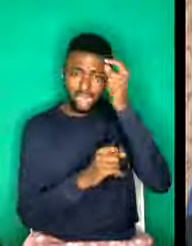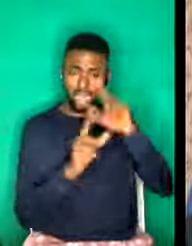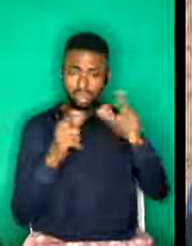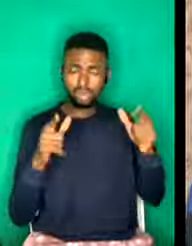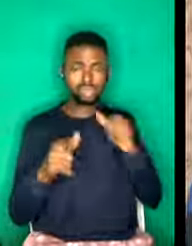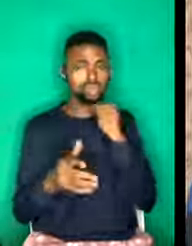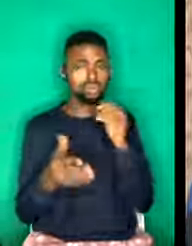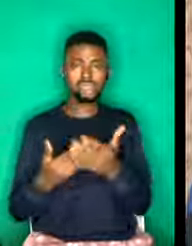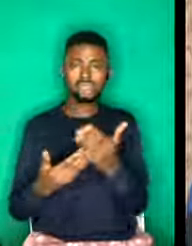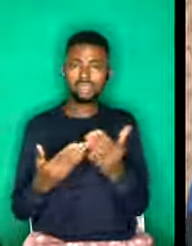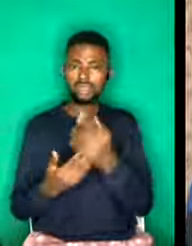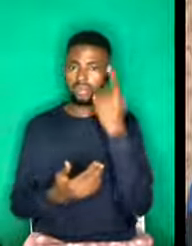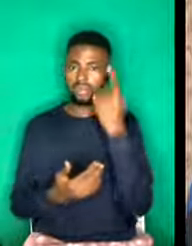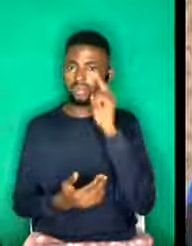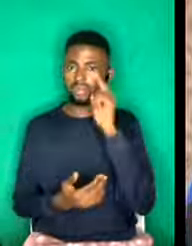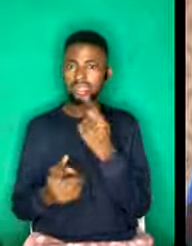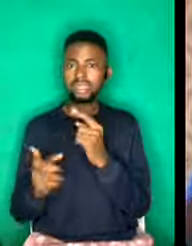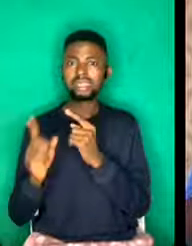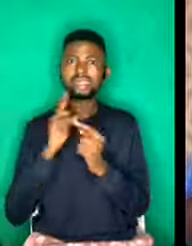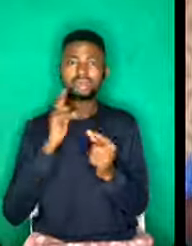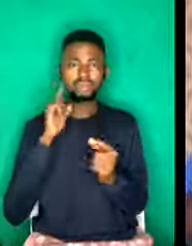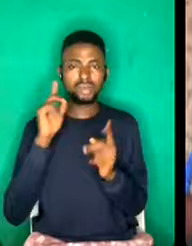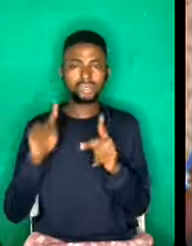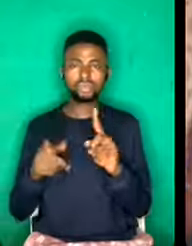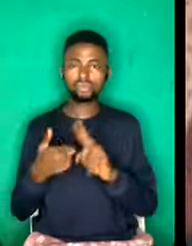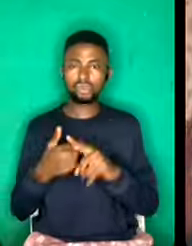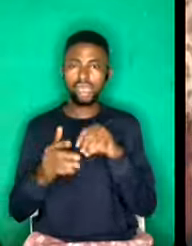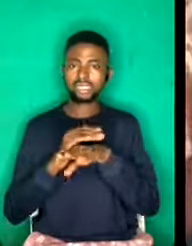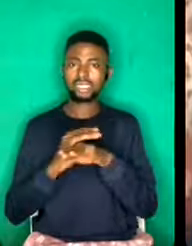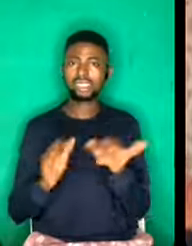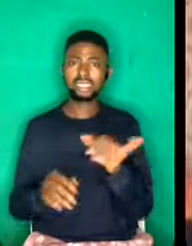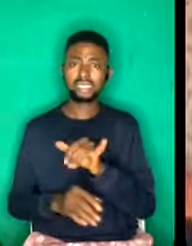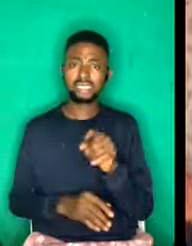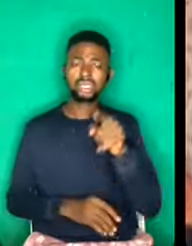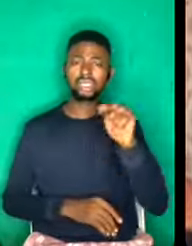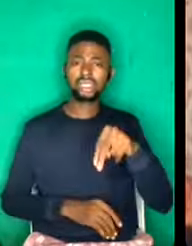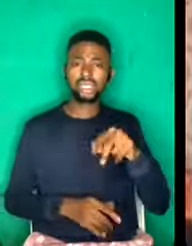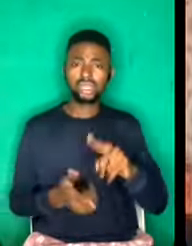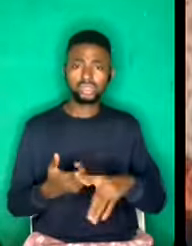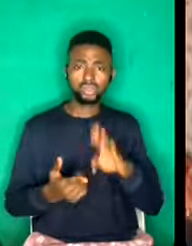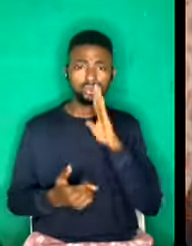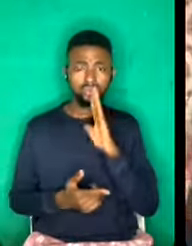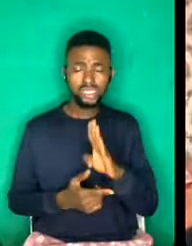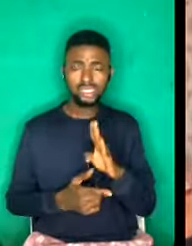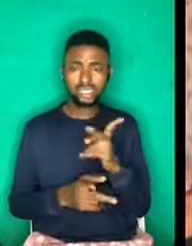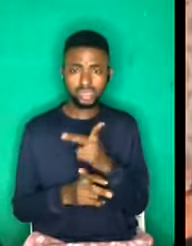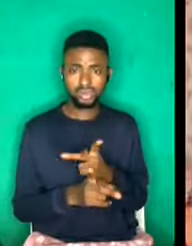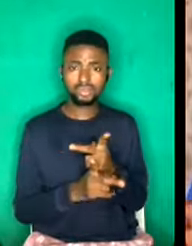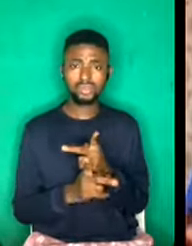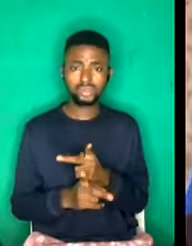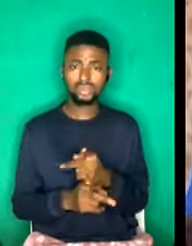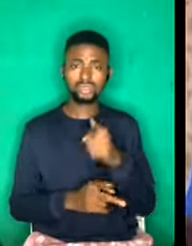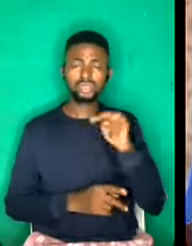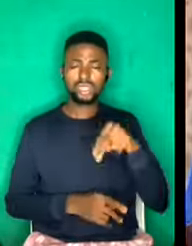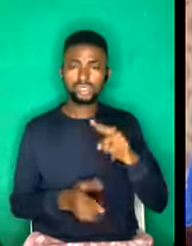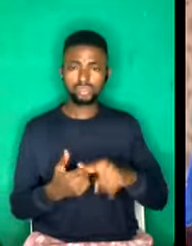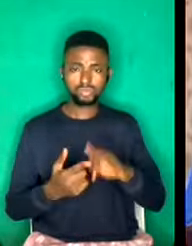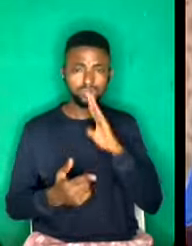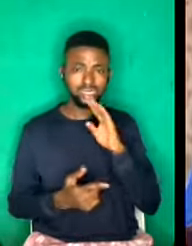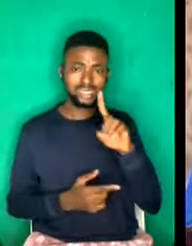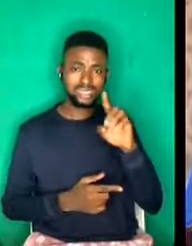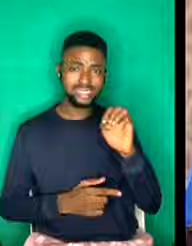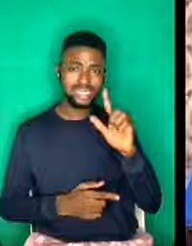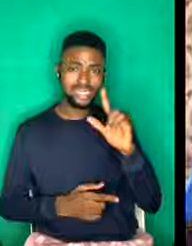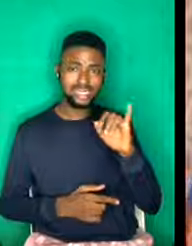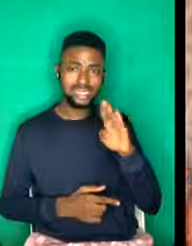access same. You have to be conscious. You have to be deliberate to learn